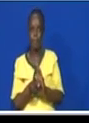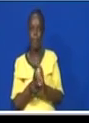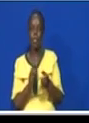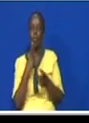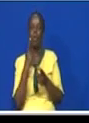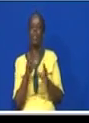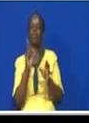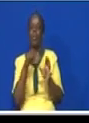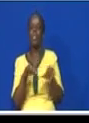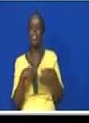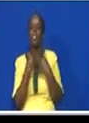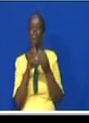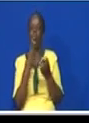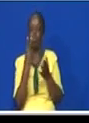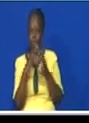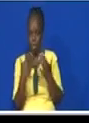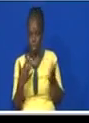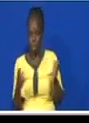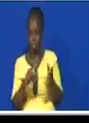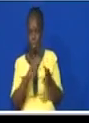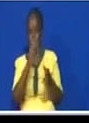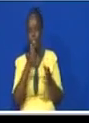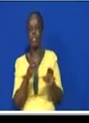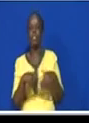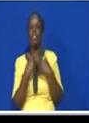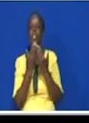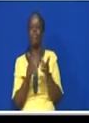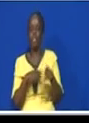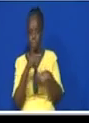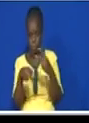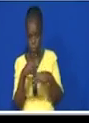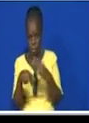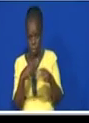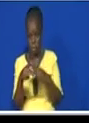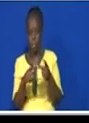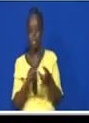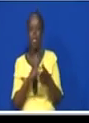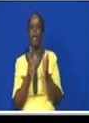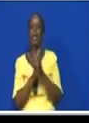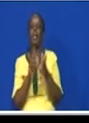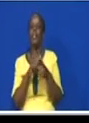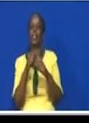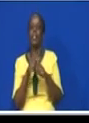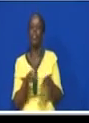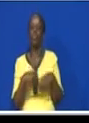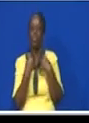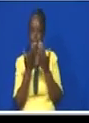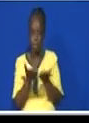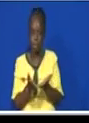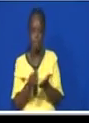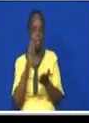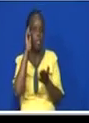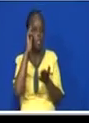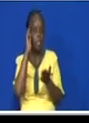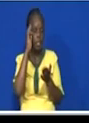One must give 2 things. First, you must give the process, and then you also have to give the